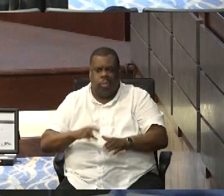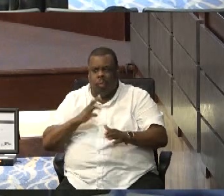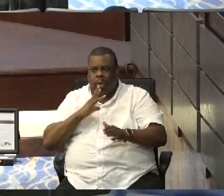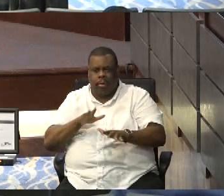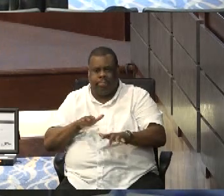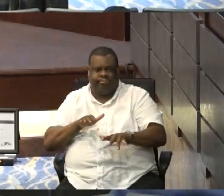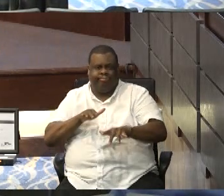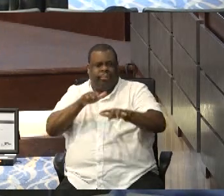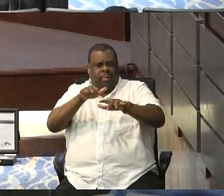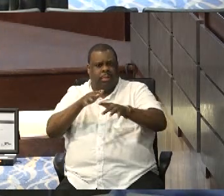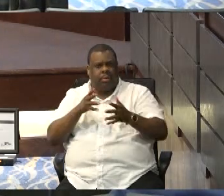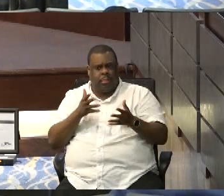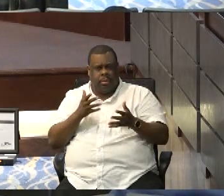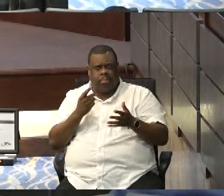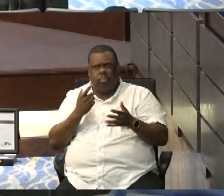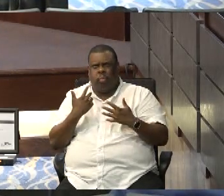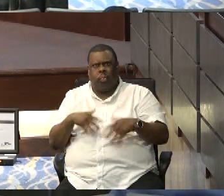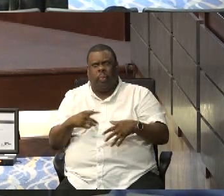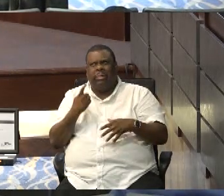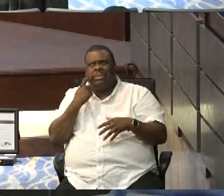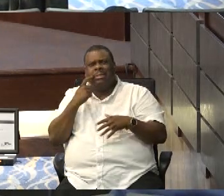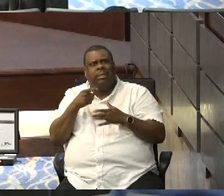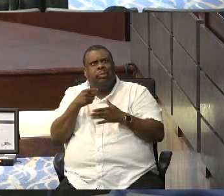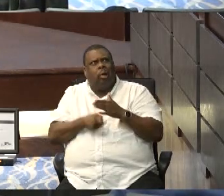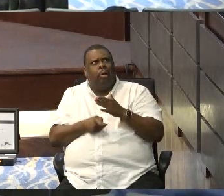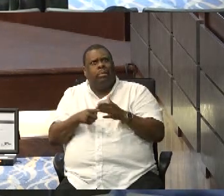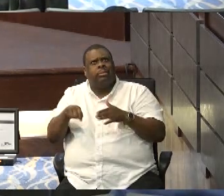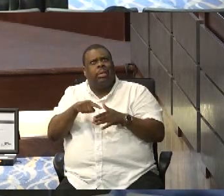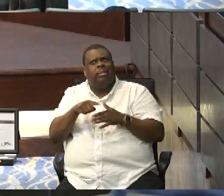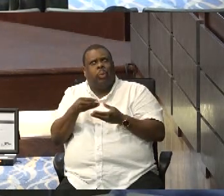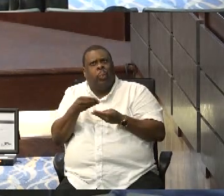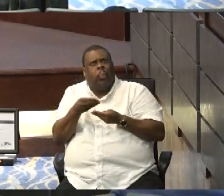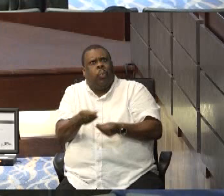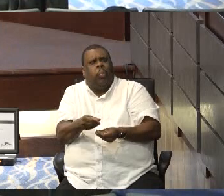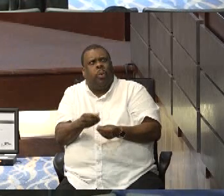us, I don't know what that slide said, a bunch.